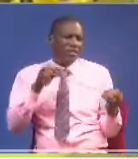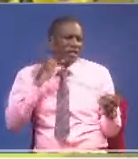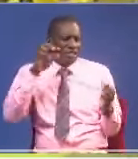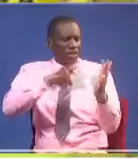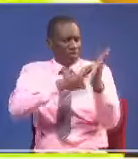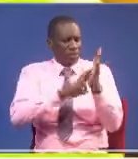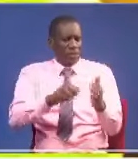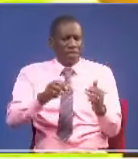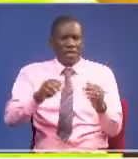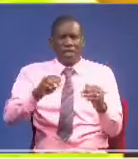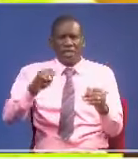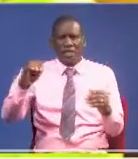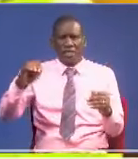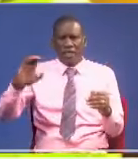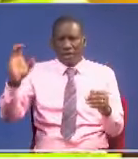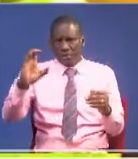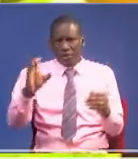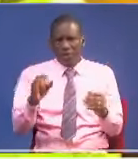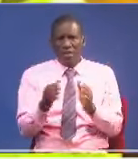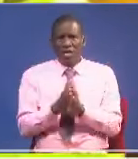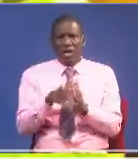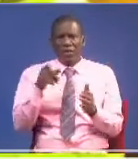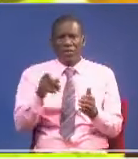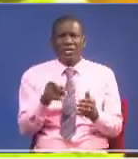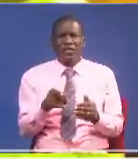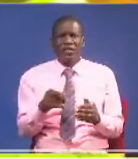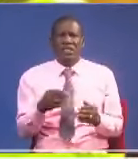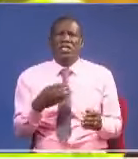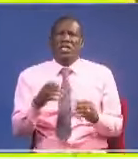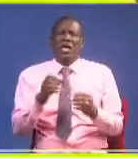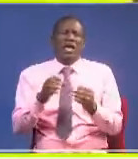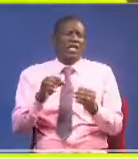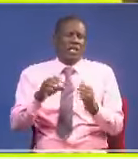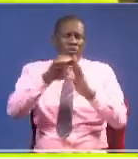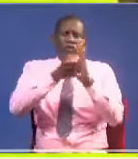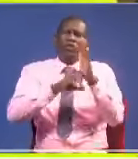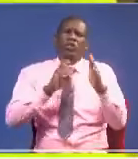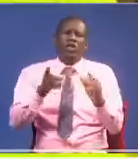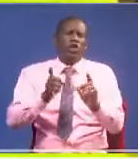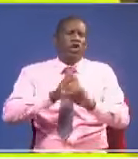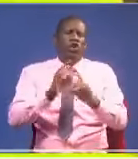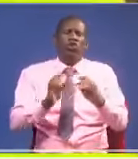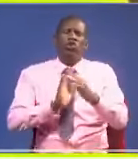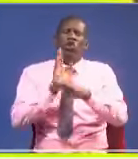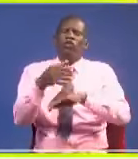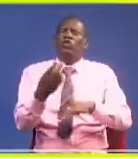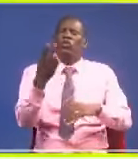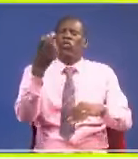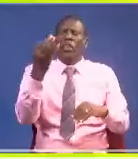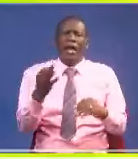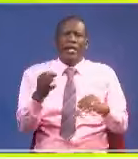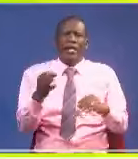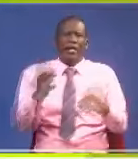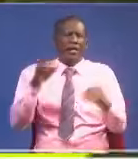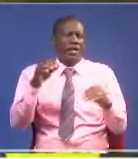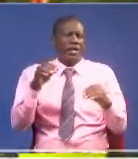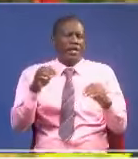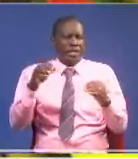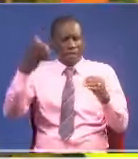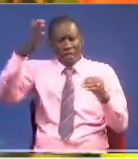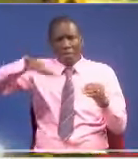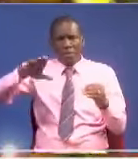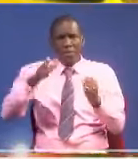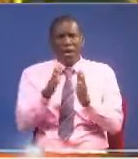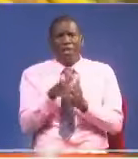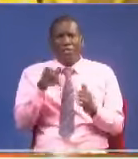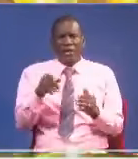in cabinet, champions of the constitutional imperative to have no more than two-thirds gender of the same gender in parliament are optimistic that there exists the